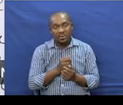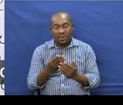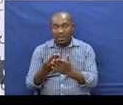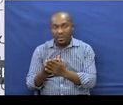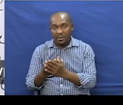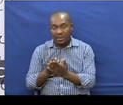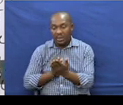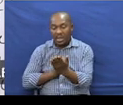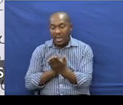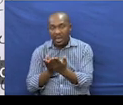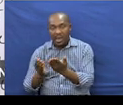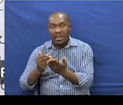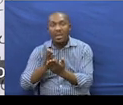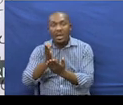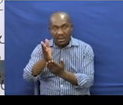and